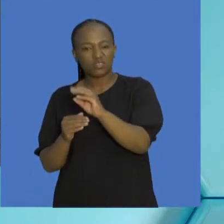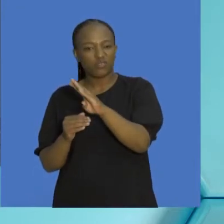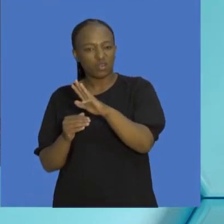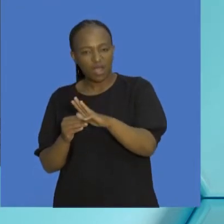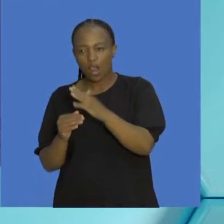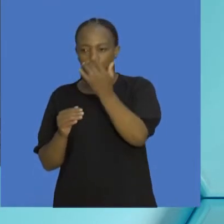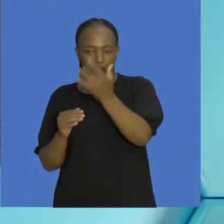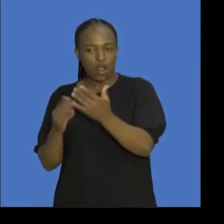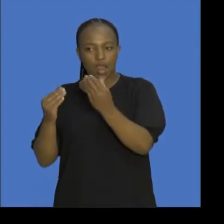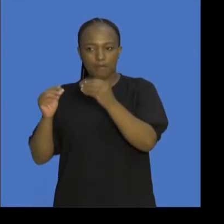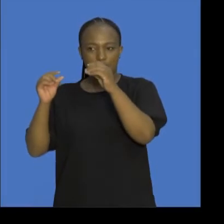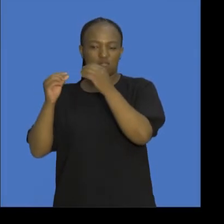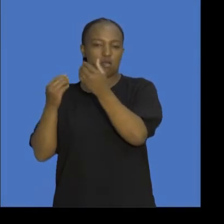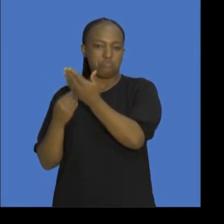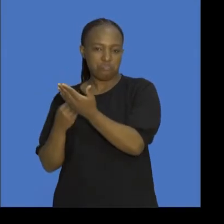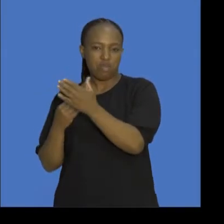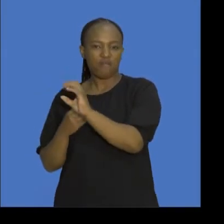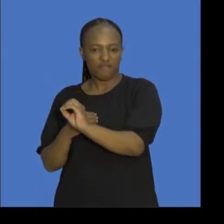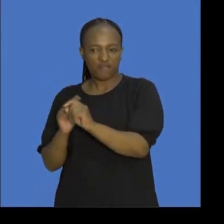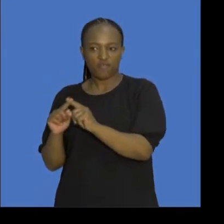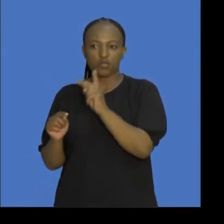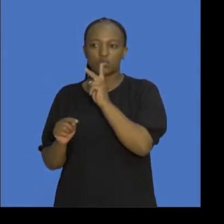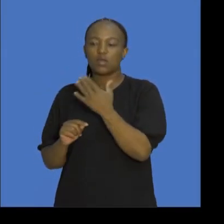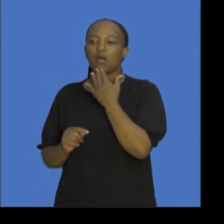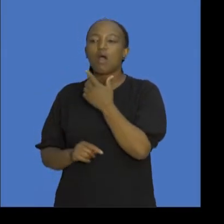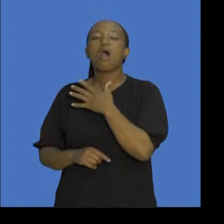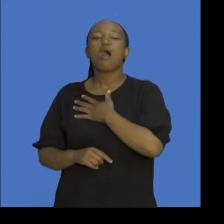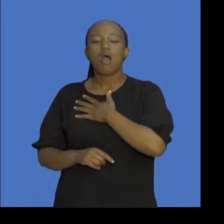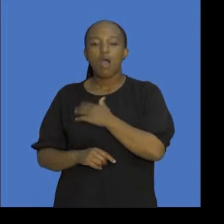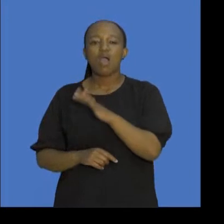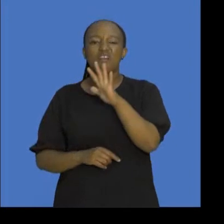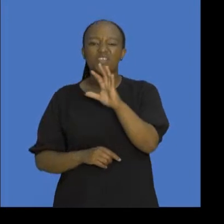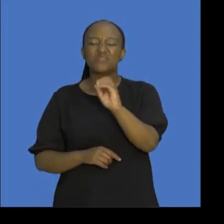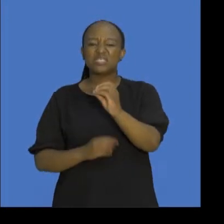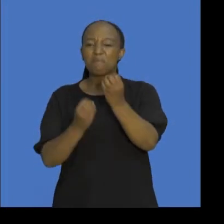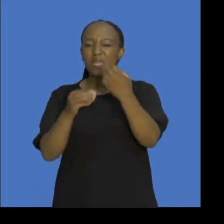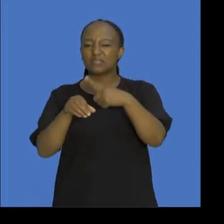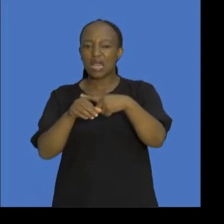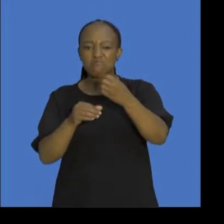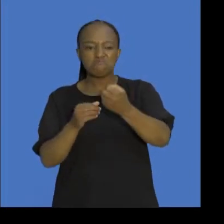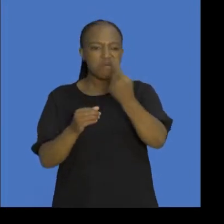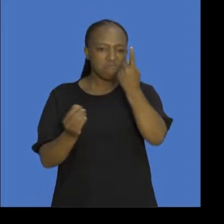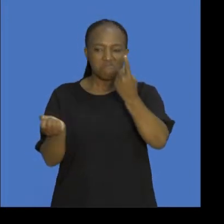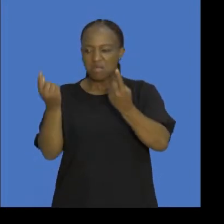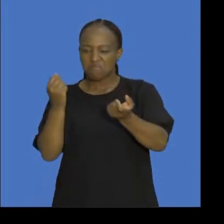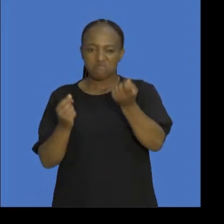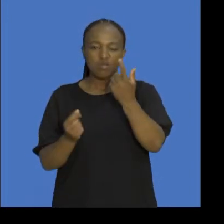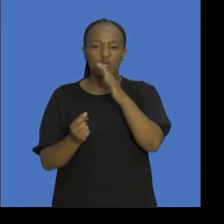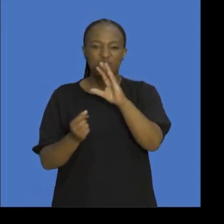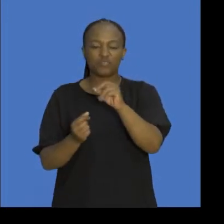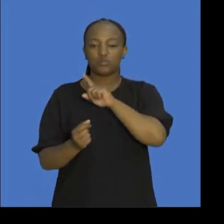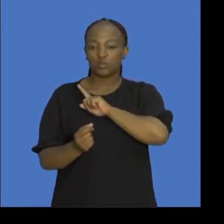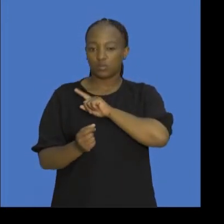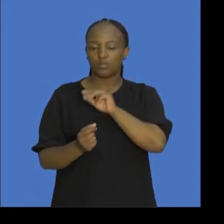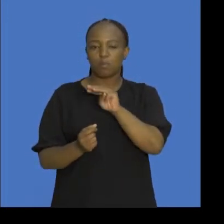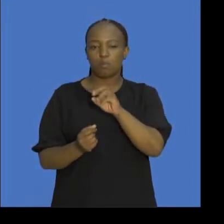50, 51, and so on. I can tell that 50 is occurring more often than the other,